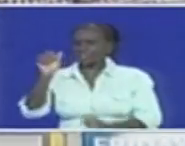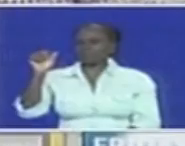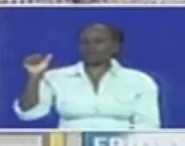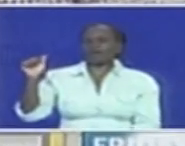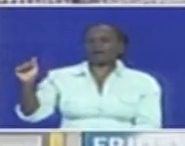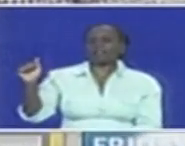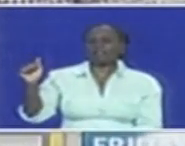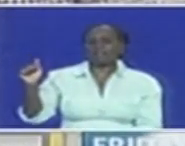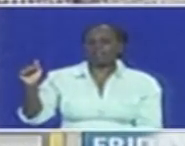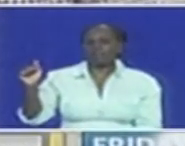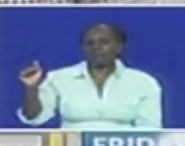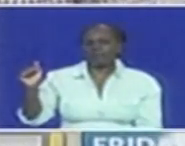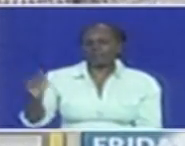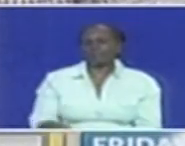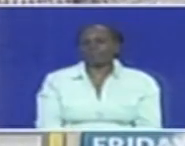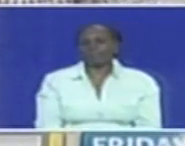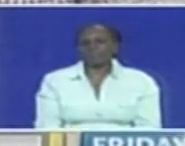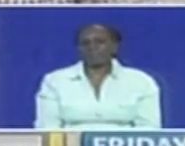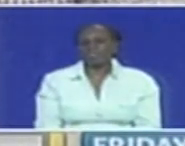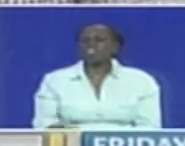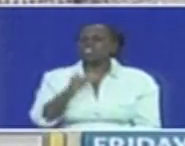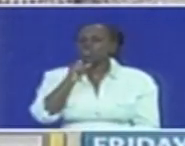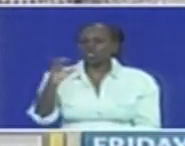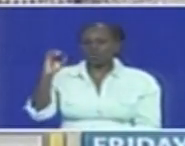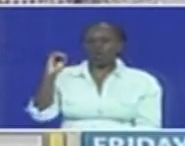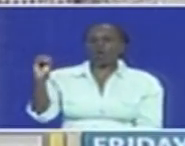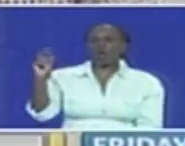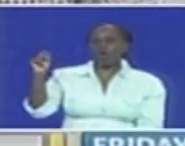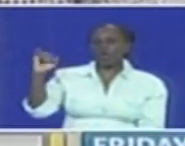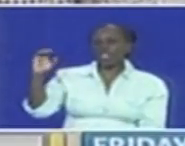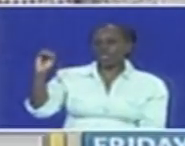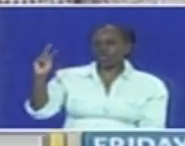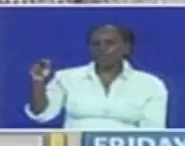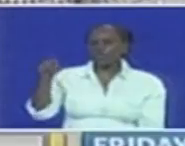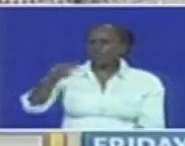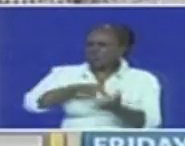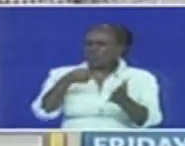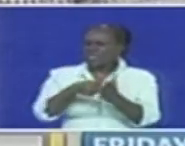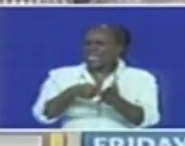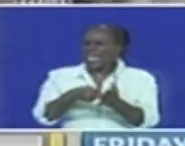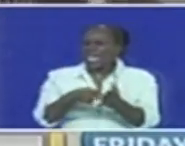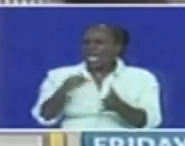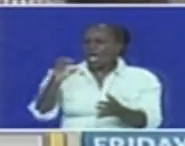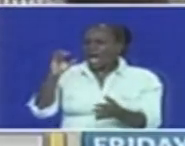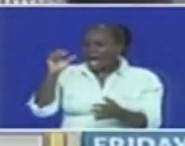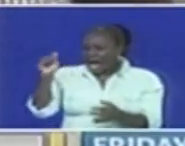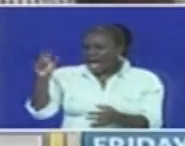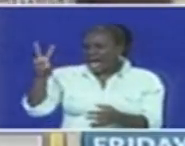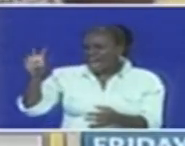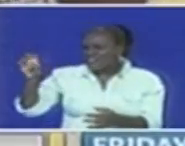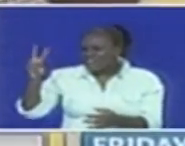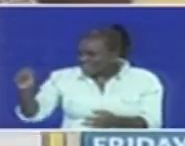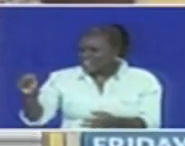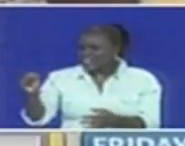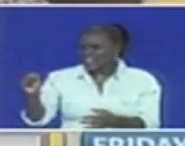and we talk of an onion, not onion. Wow. Willis, you mean we say oven, not oven? I've been saying